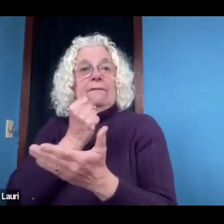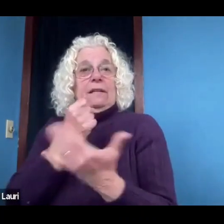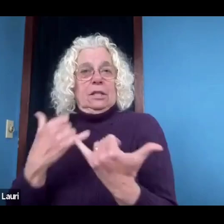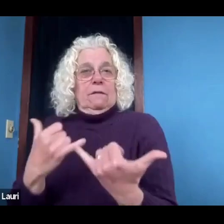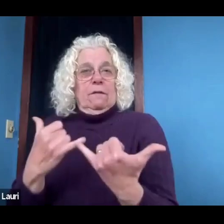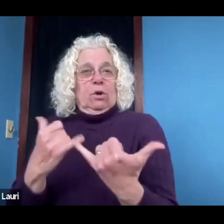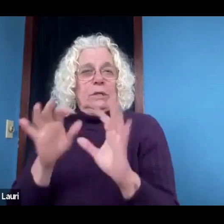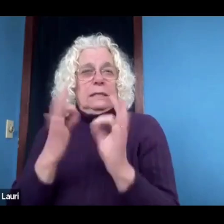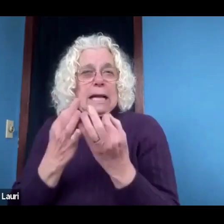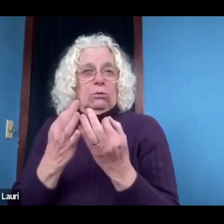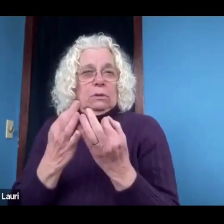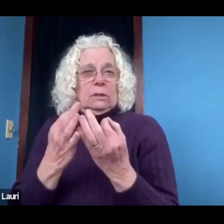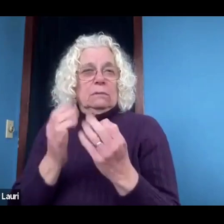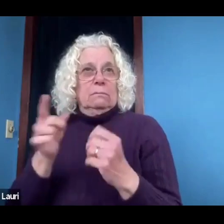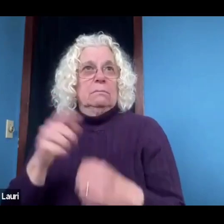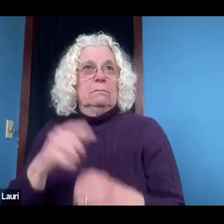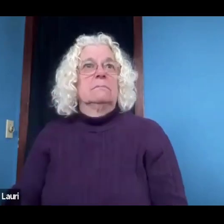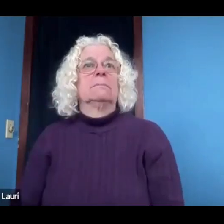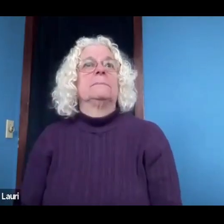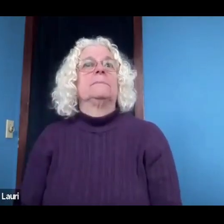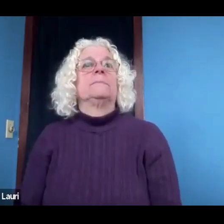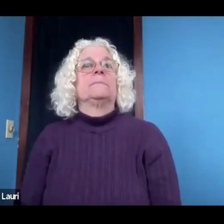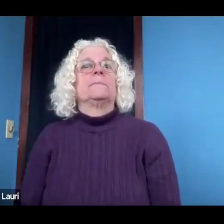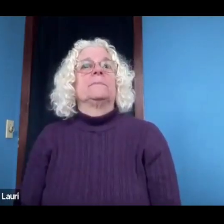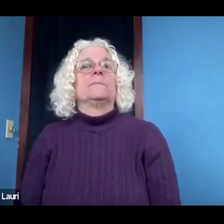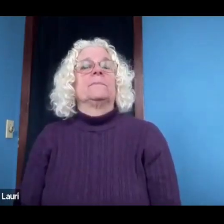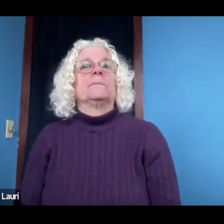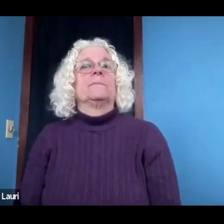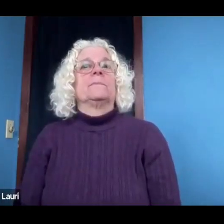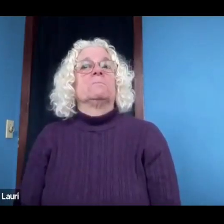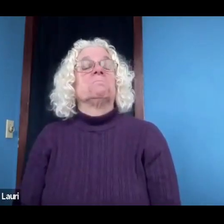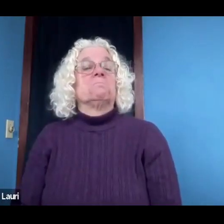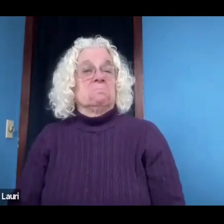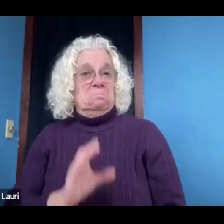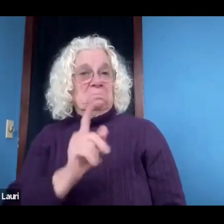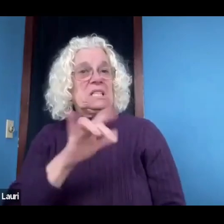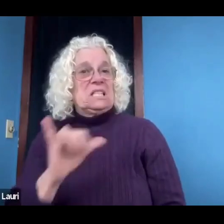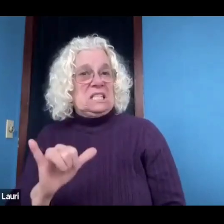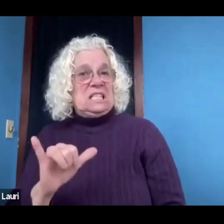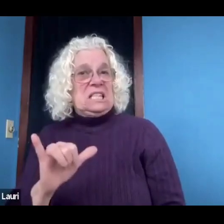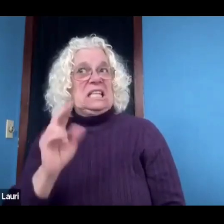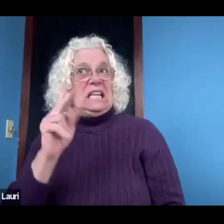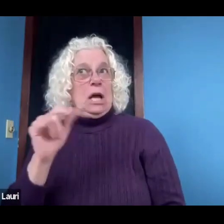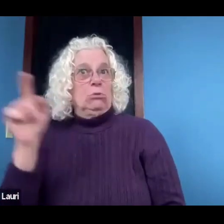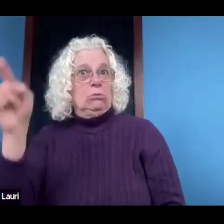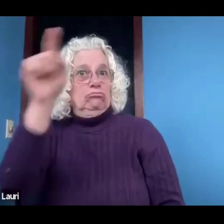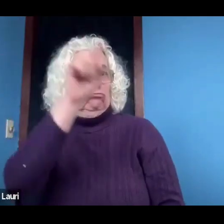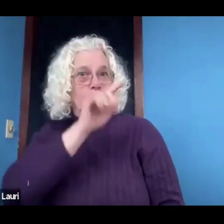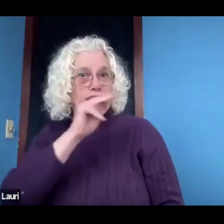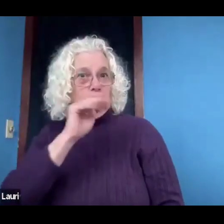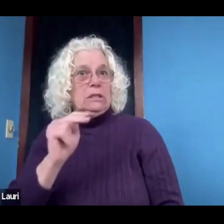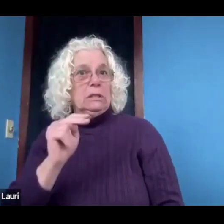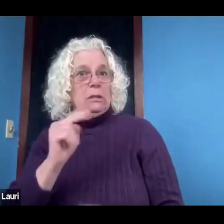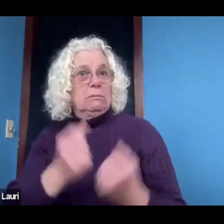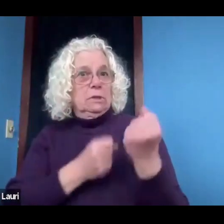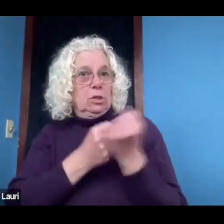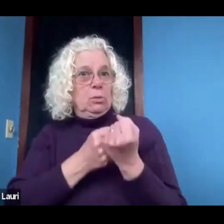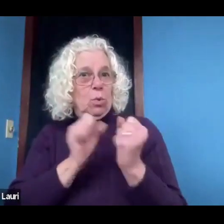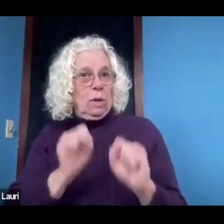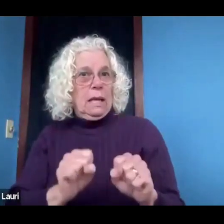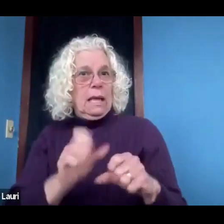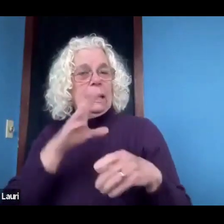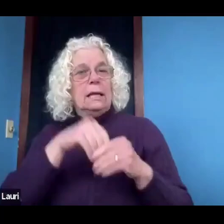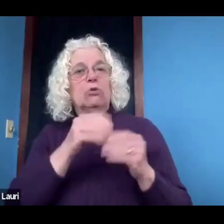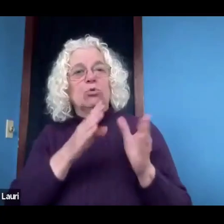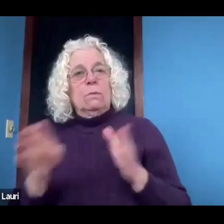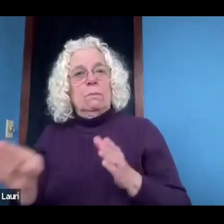fabric in established neighborhoods. Many cities and counties have signaled support for these accessory dwelling units in their plans and are